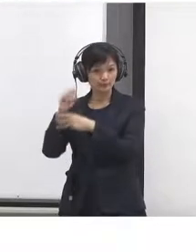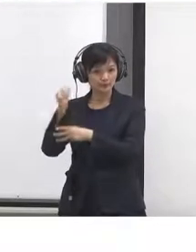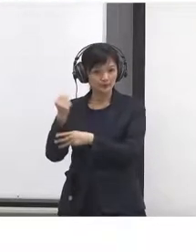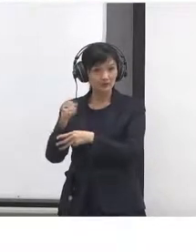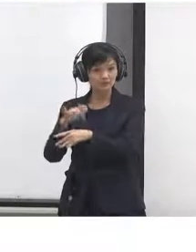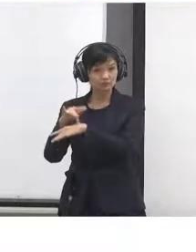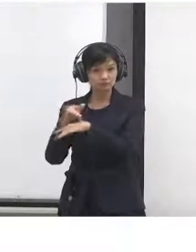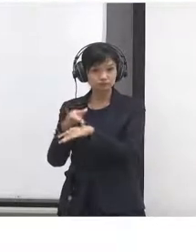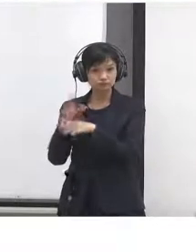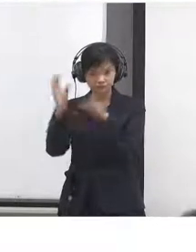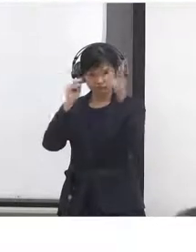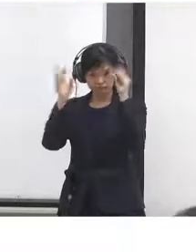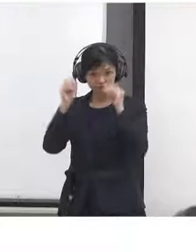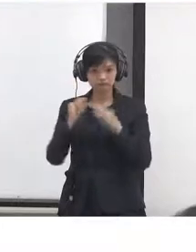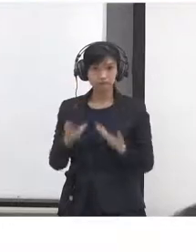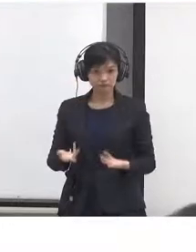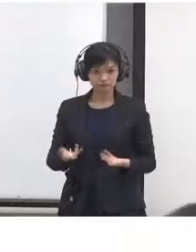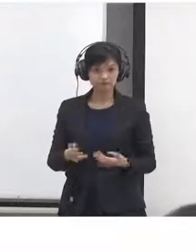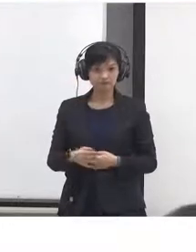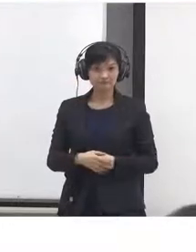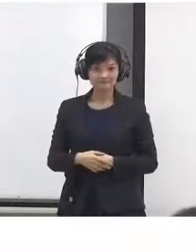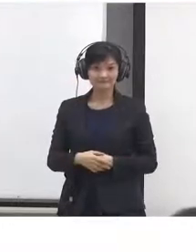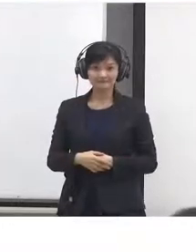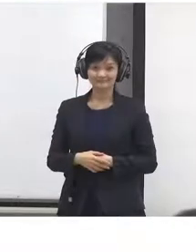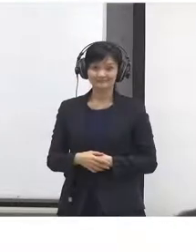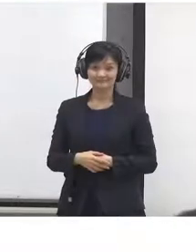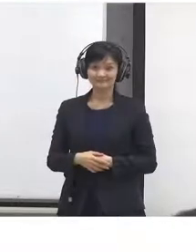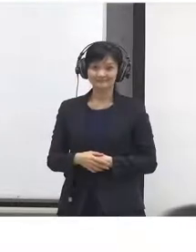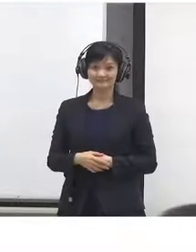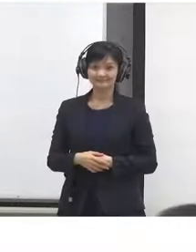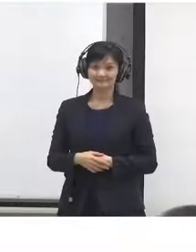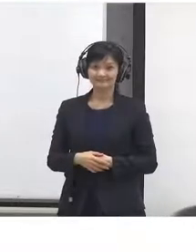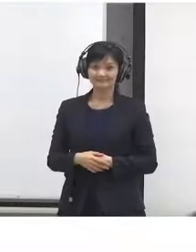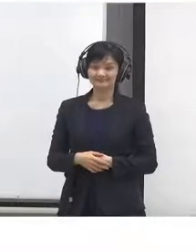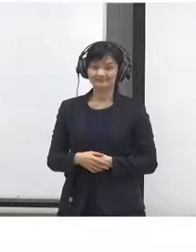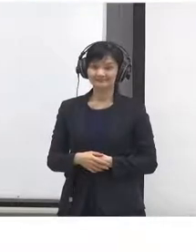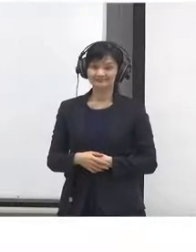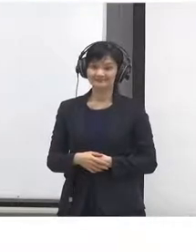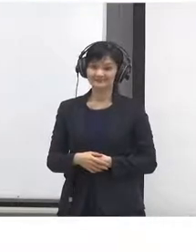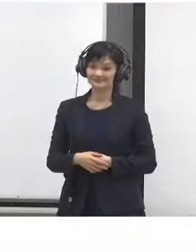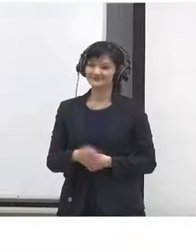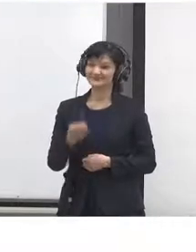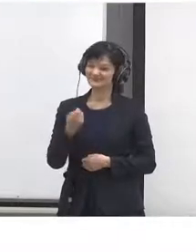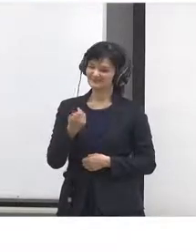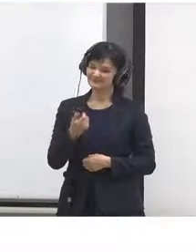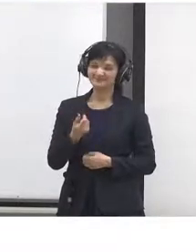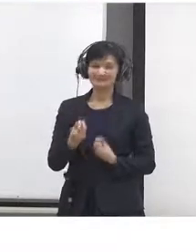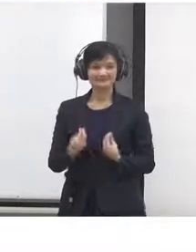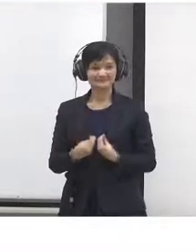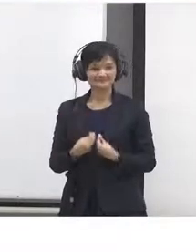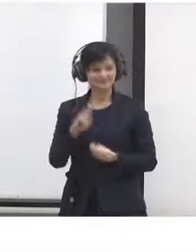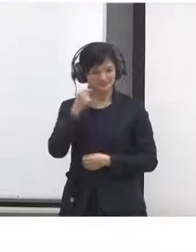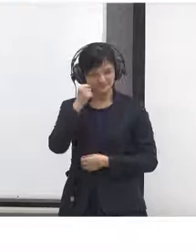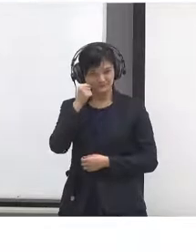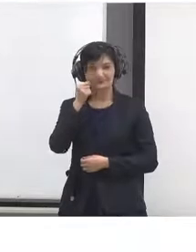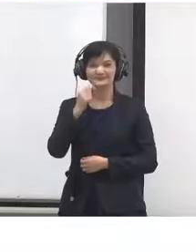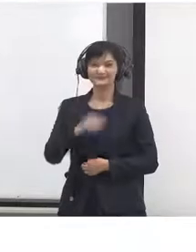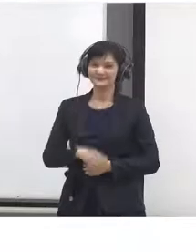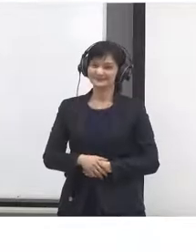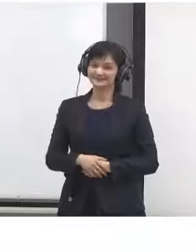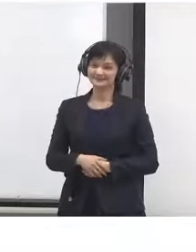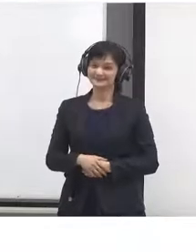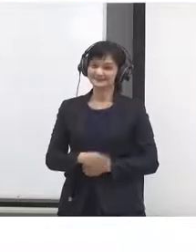Male participate. Oh, it is hard to, but it's. I